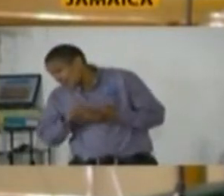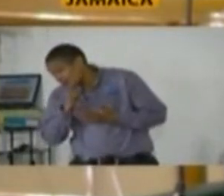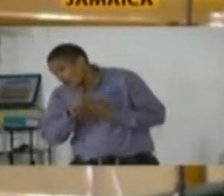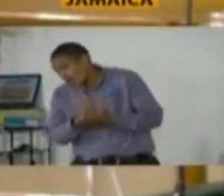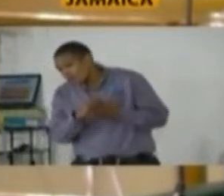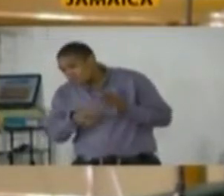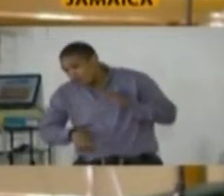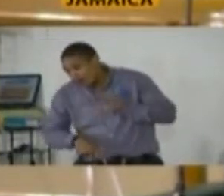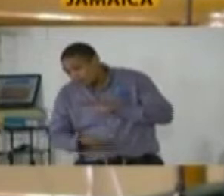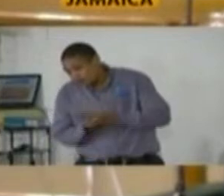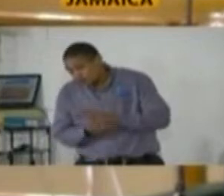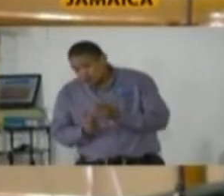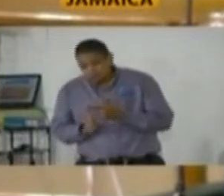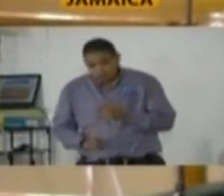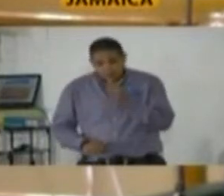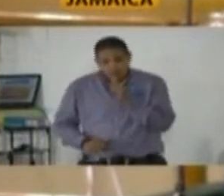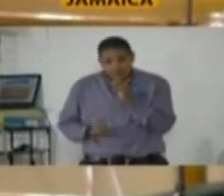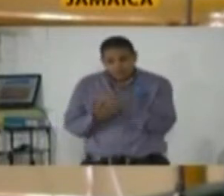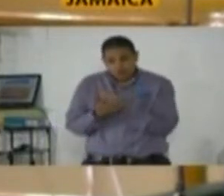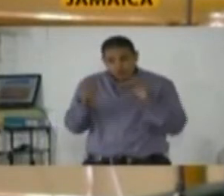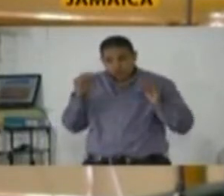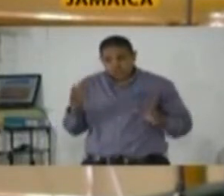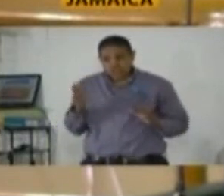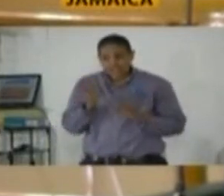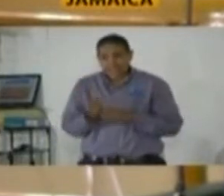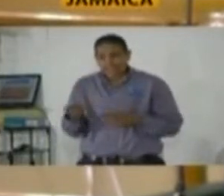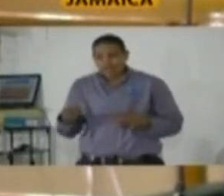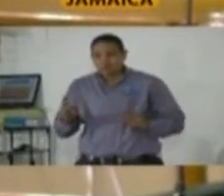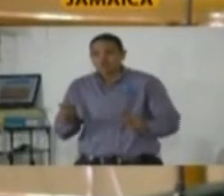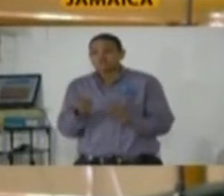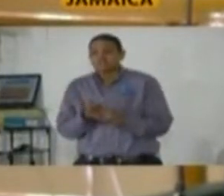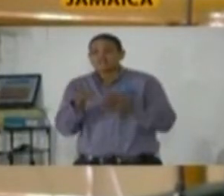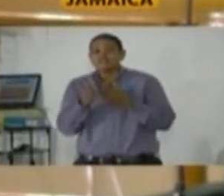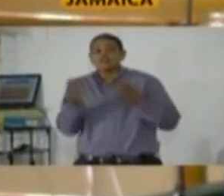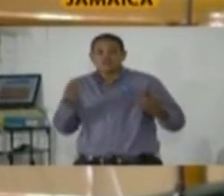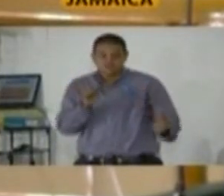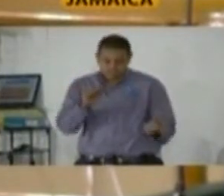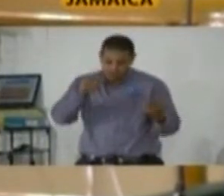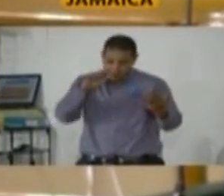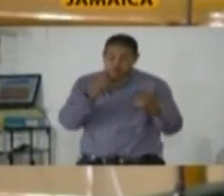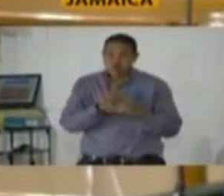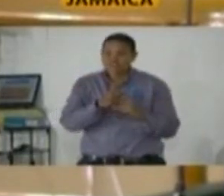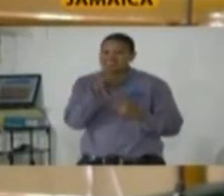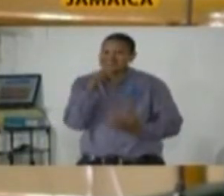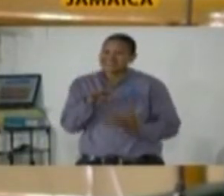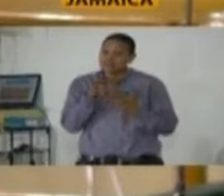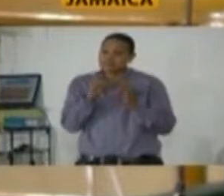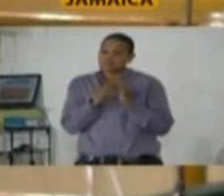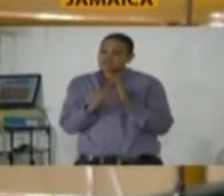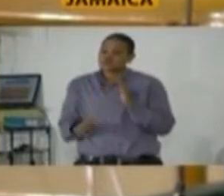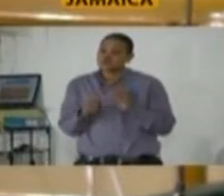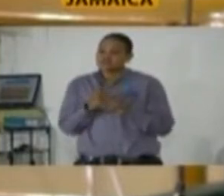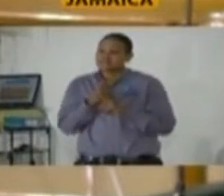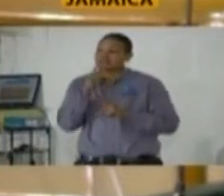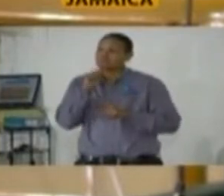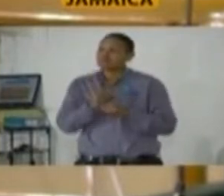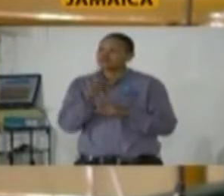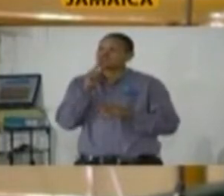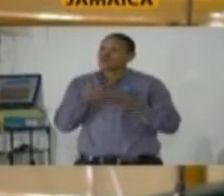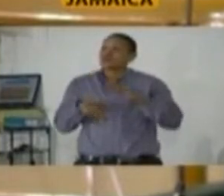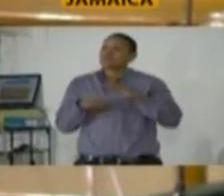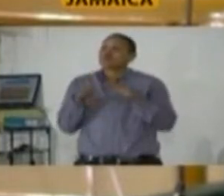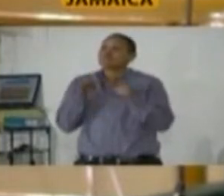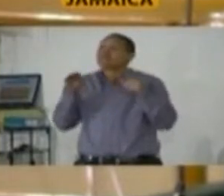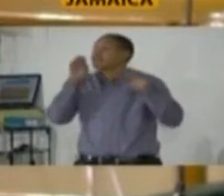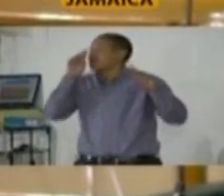schools and primary school teachers transition from the generalist approach to specialist teachers deployed at the primary level of the